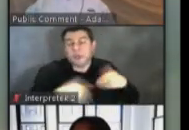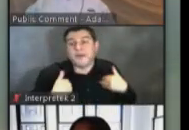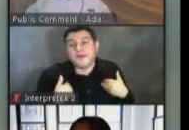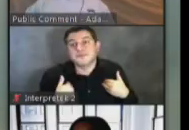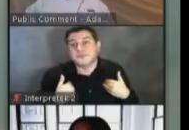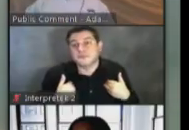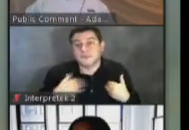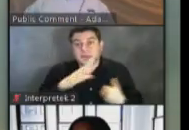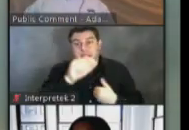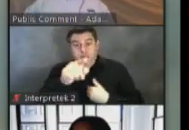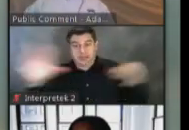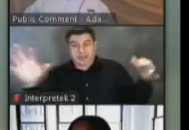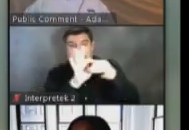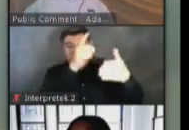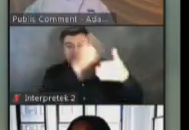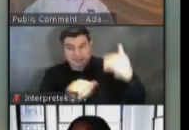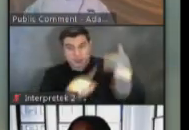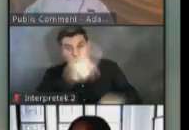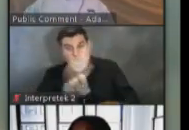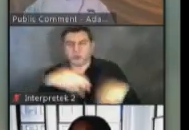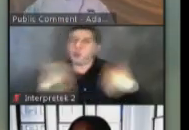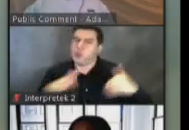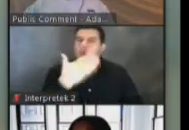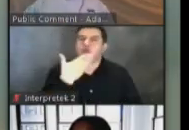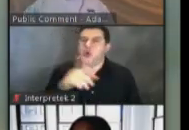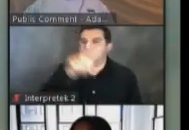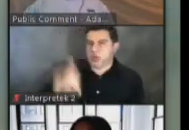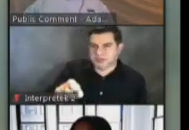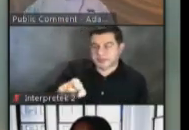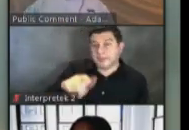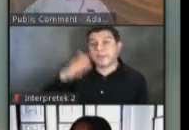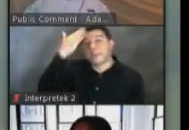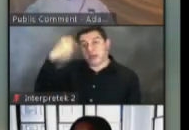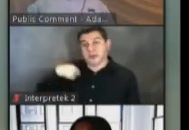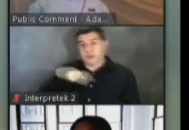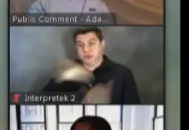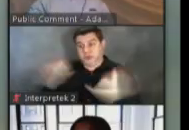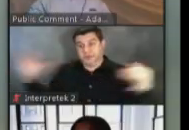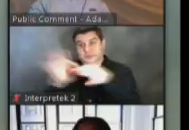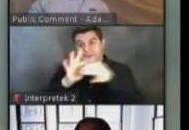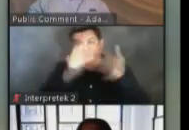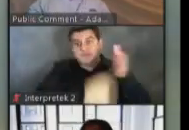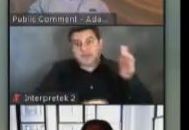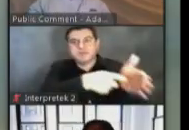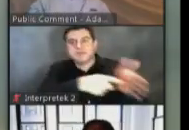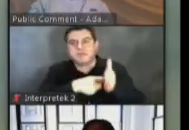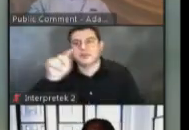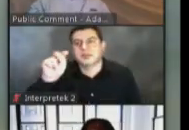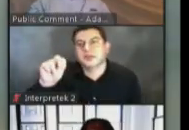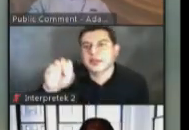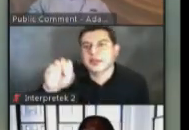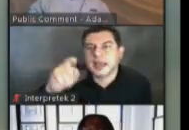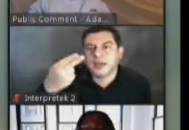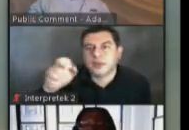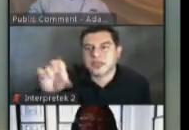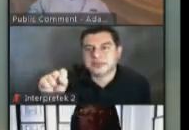question for staff because in order to implement a linkage fee, it does require that nexus study. I'll just say, just from anecdotal and just our data from other local governments